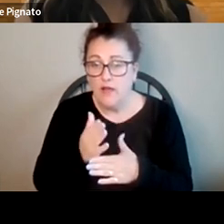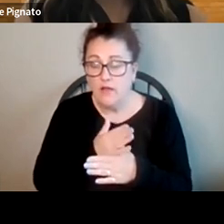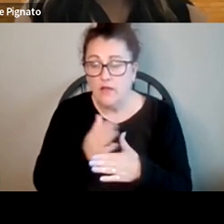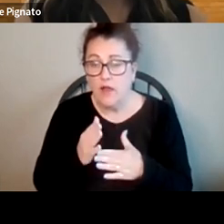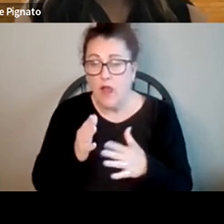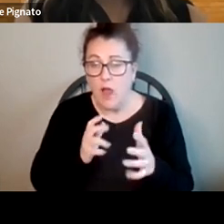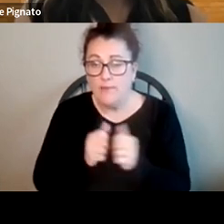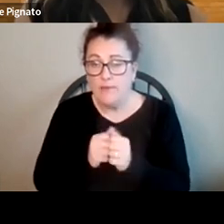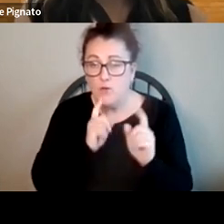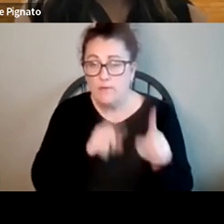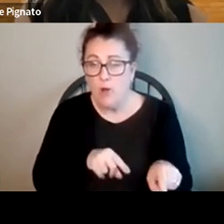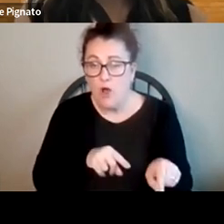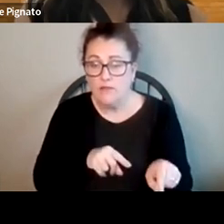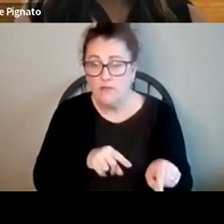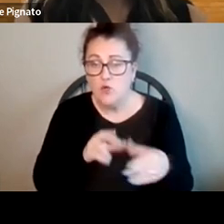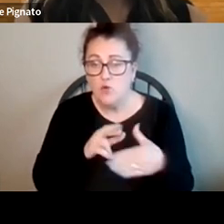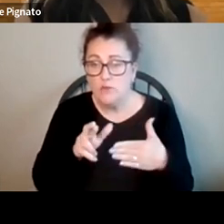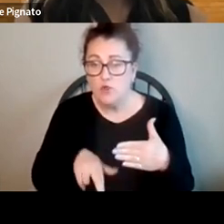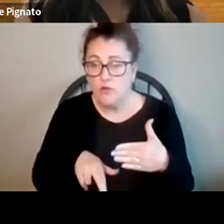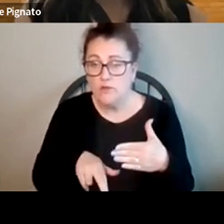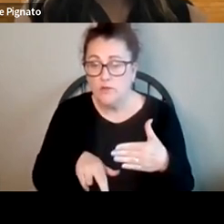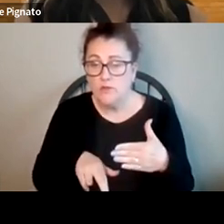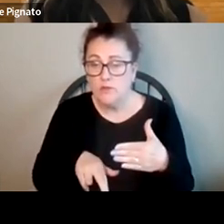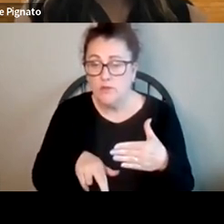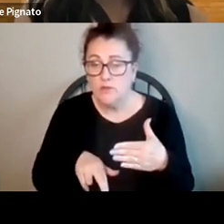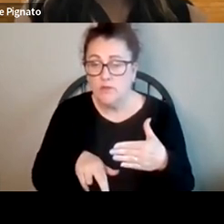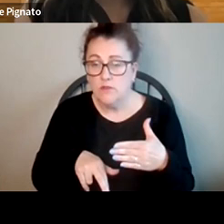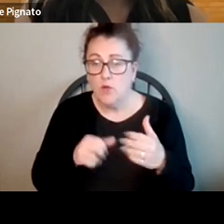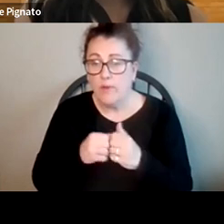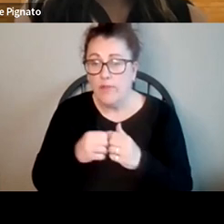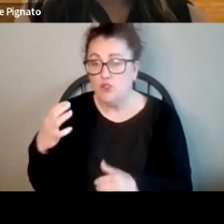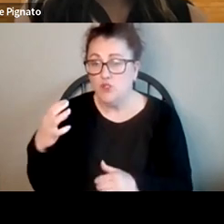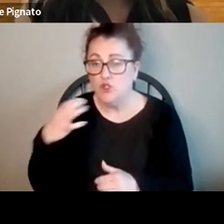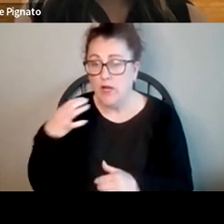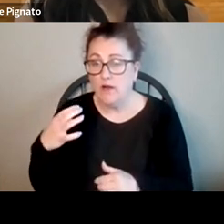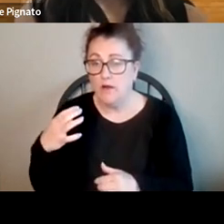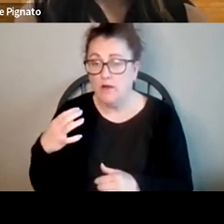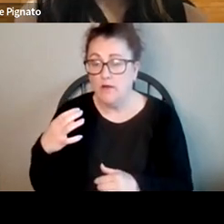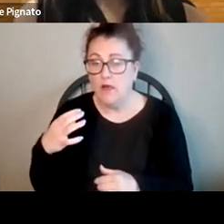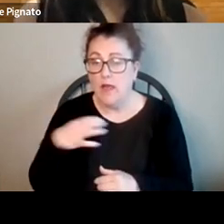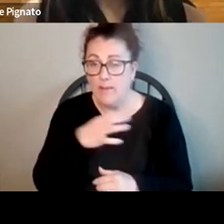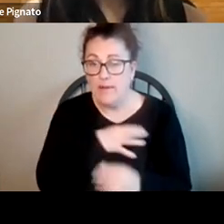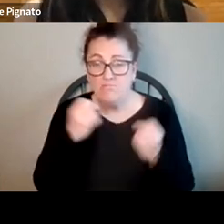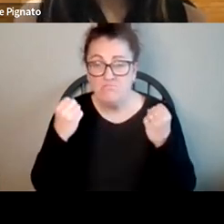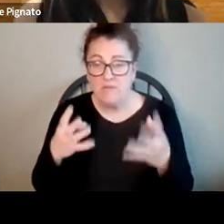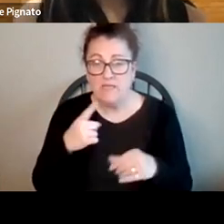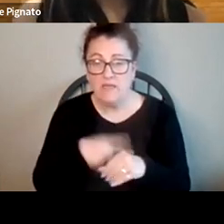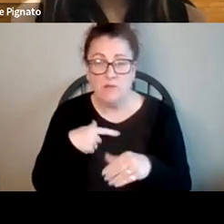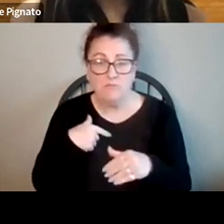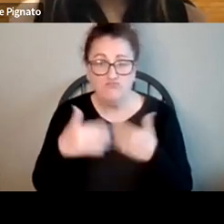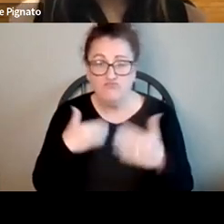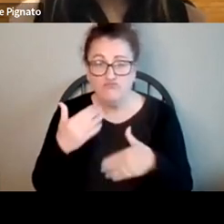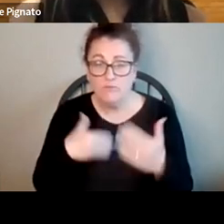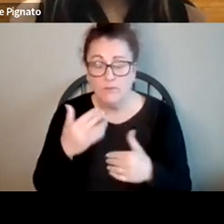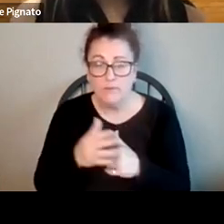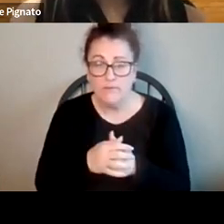updated responses and results from the survey with the chairs of this committee multiple times throughout the process. We are